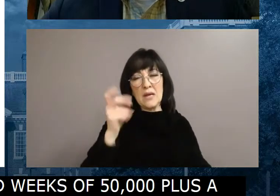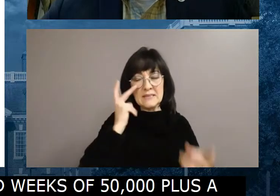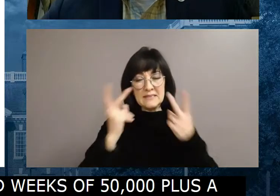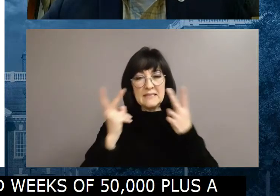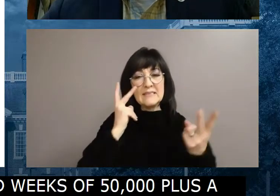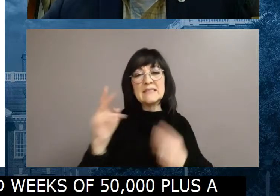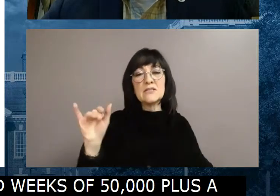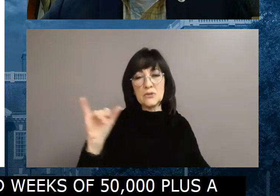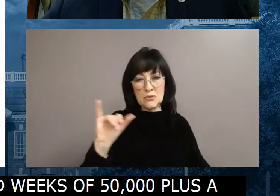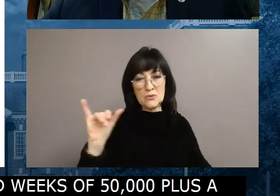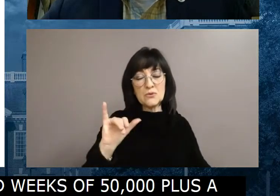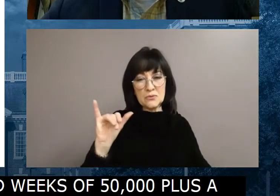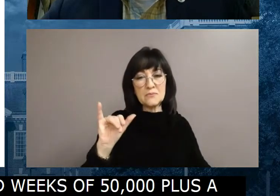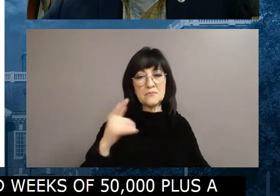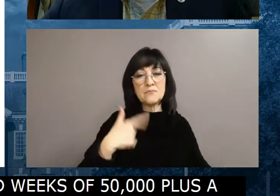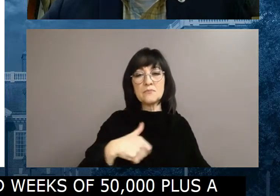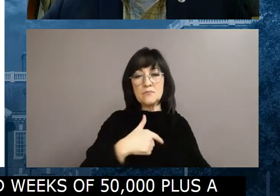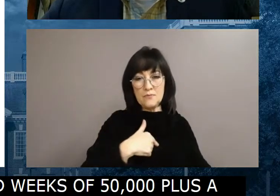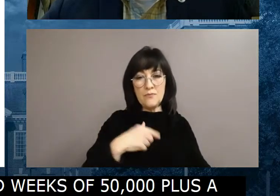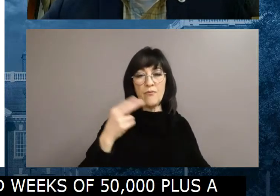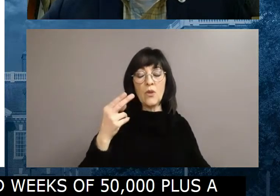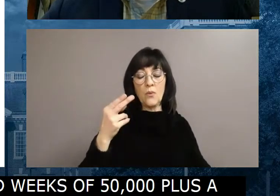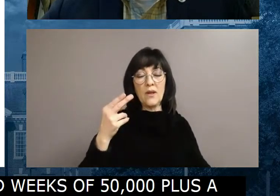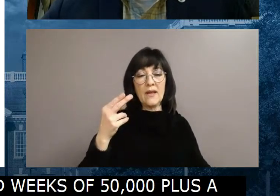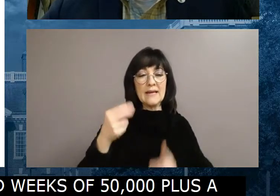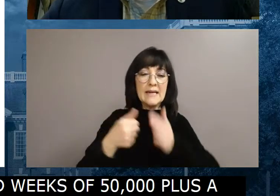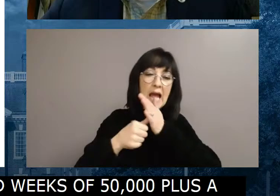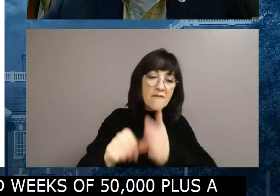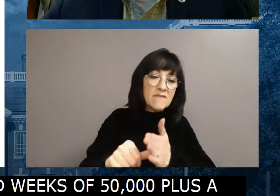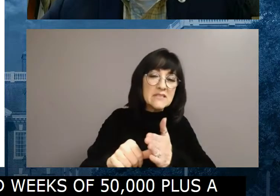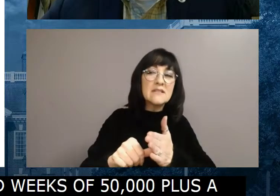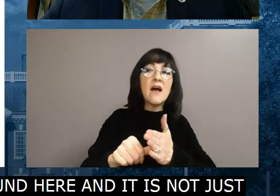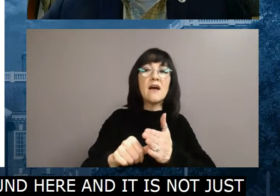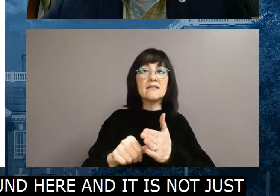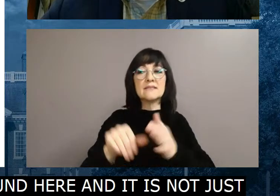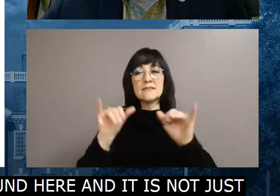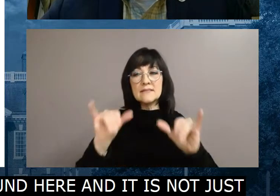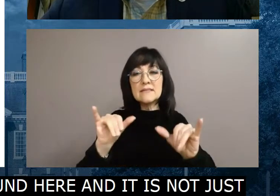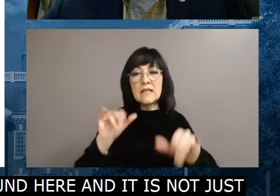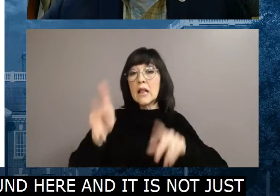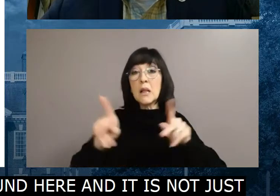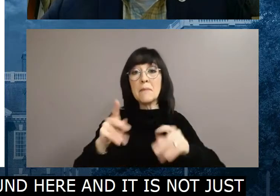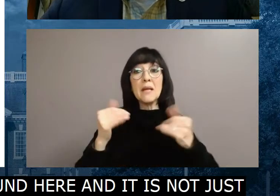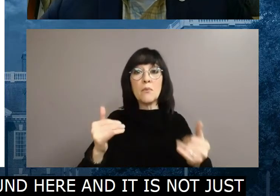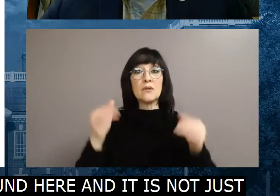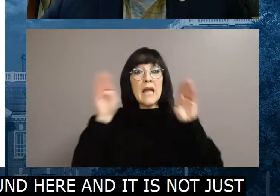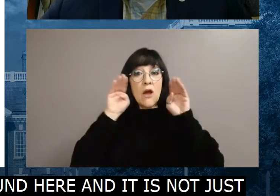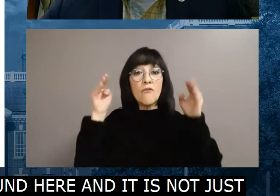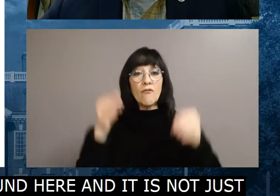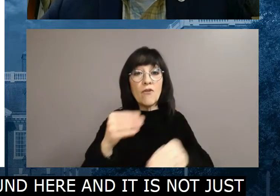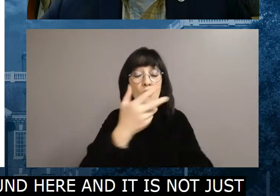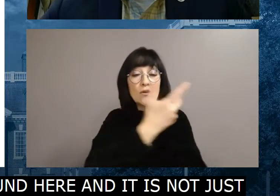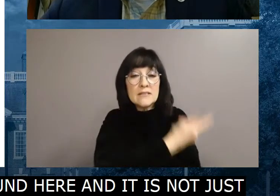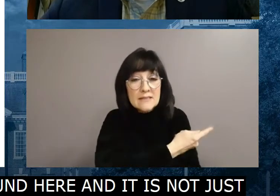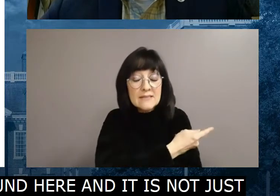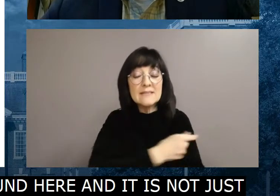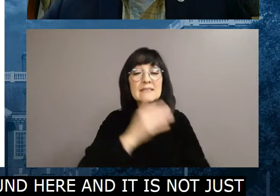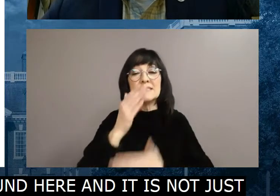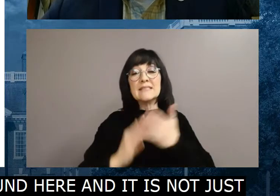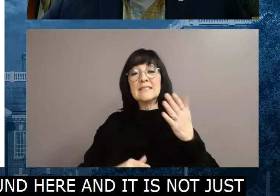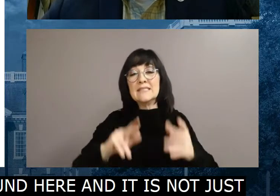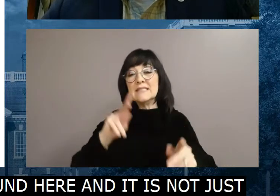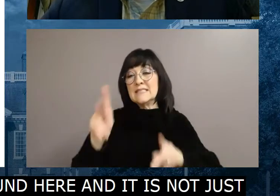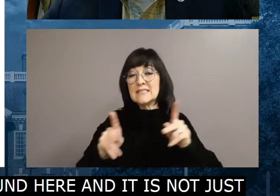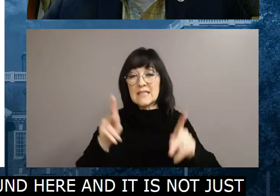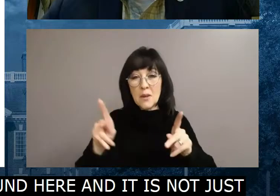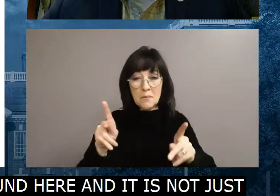efforts, but the testing is still very important to make sure we could isolate individuals and keep them from spreading it more. I know everybody